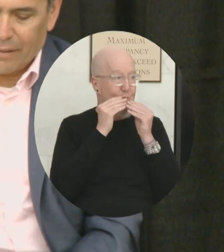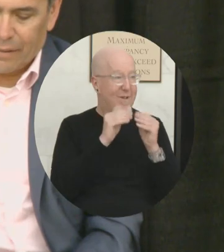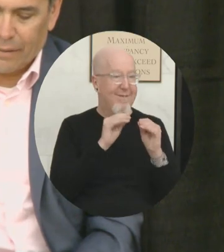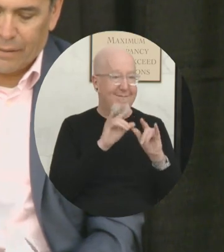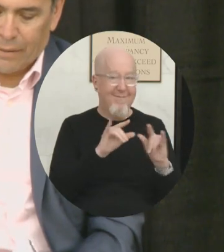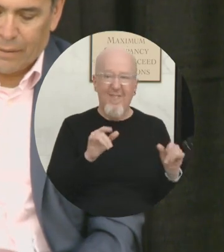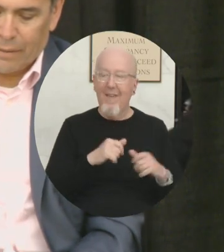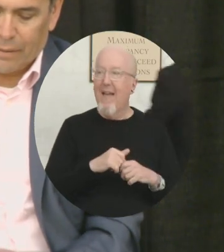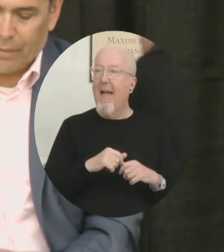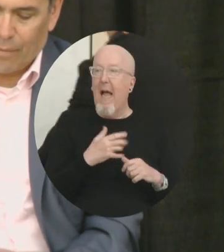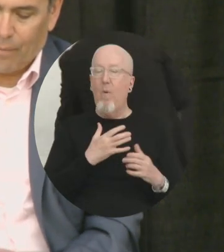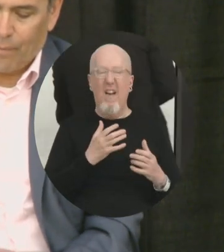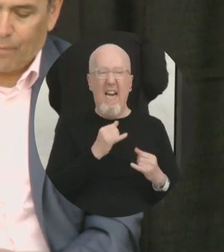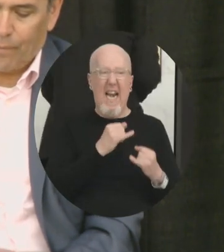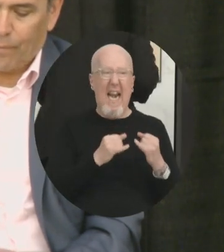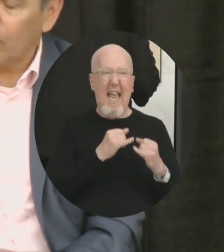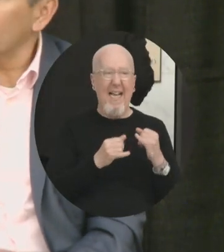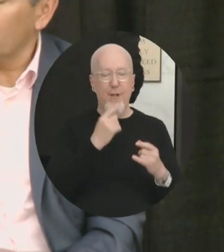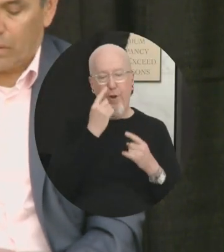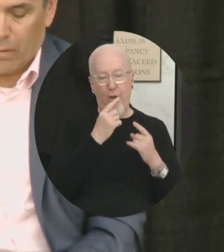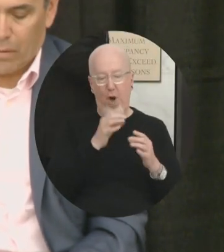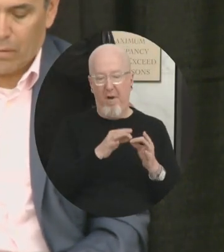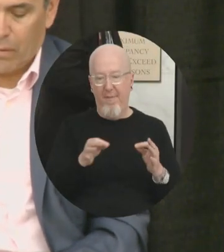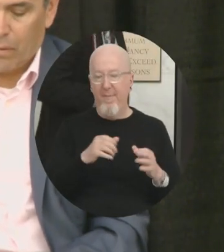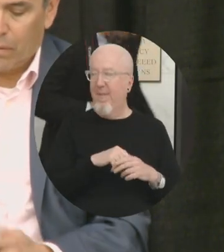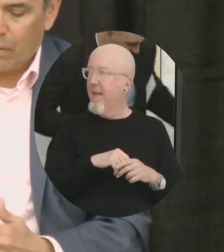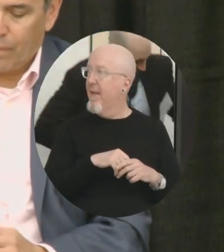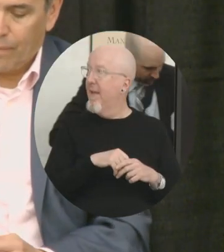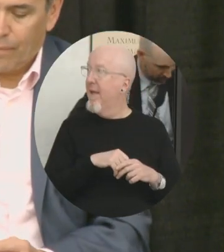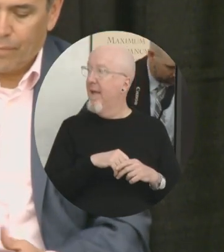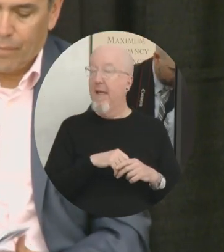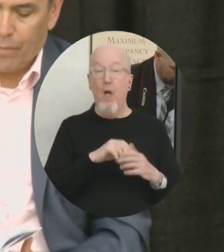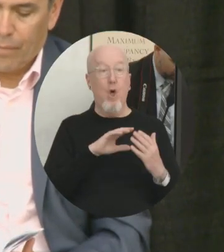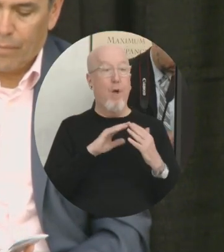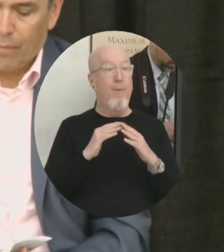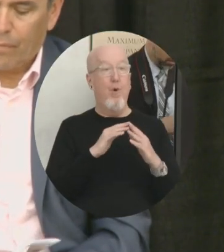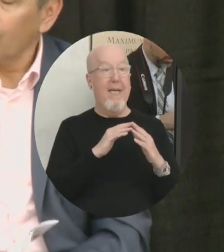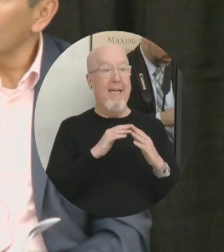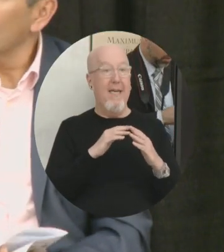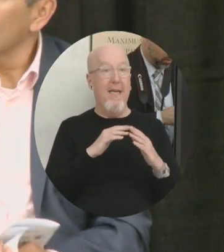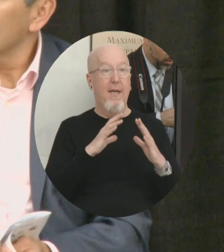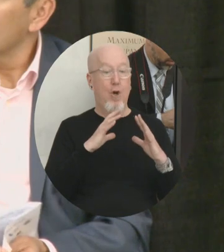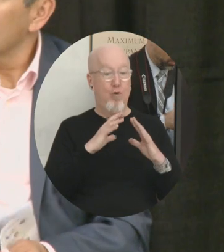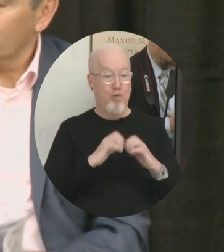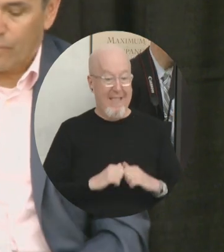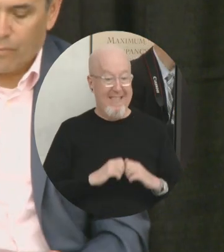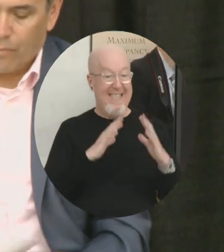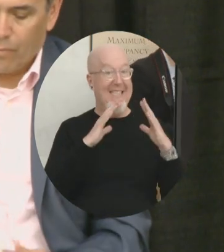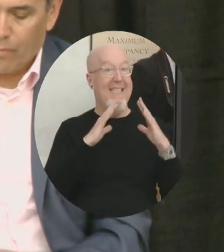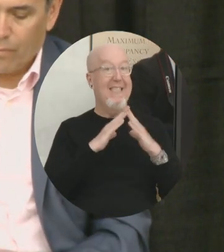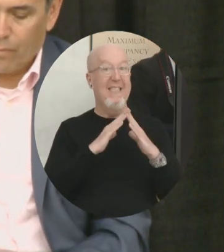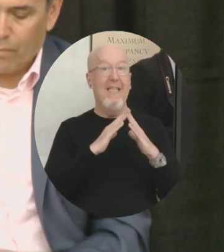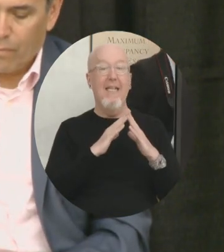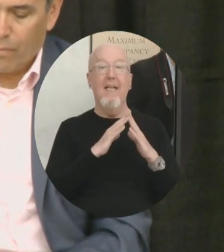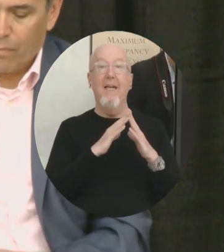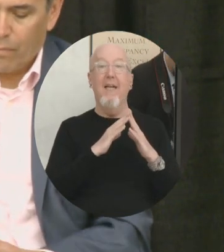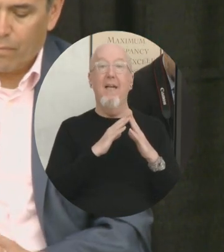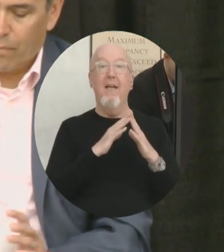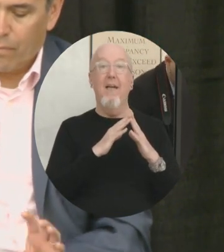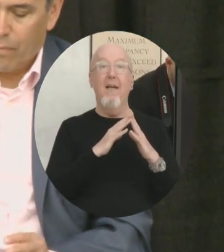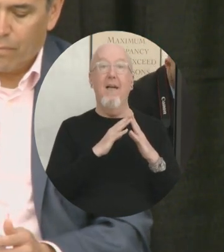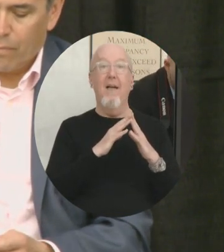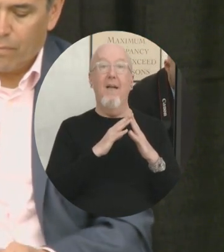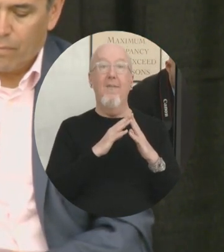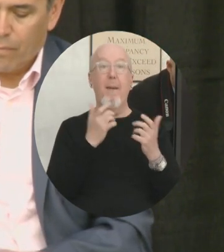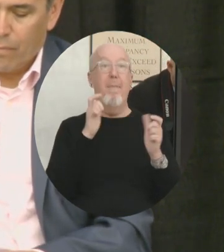end with one final thought, is that if in community resiliency, the whole big point, the little point, the first